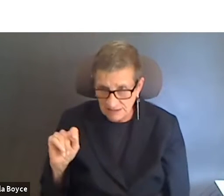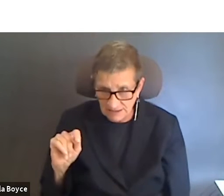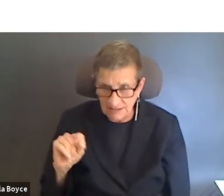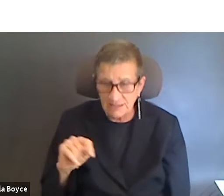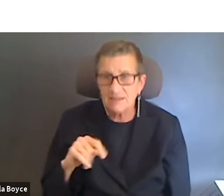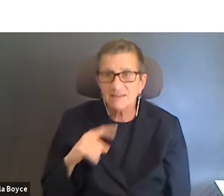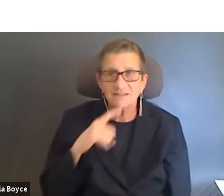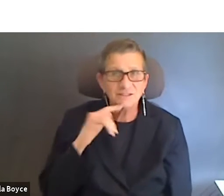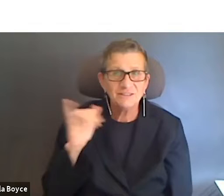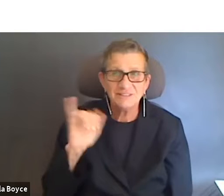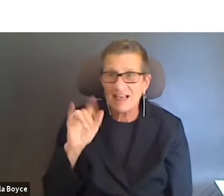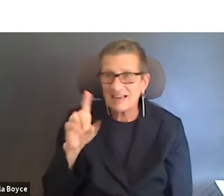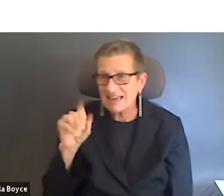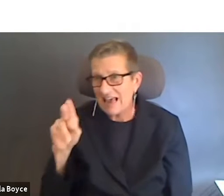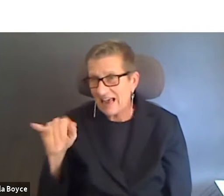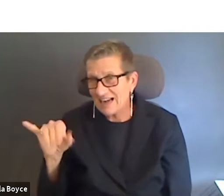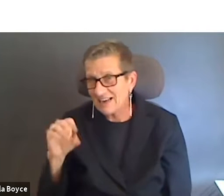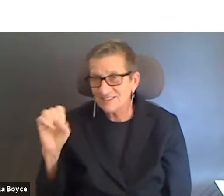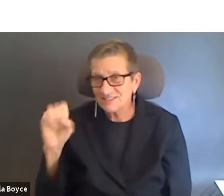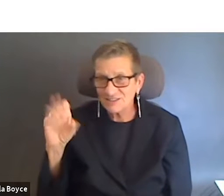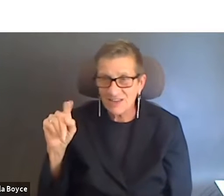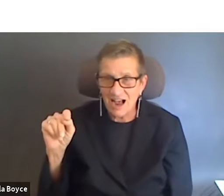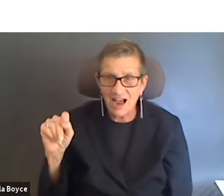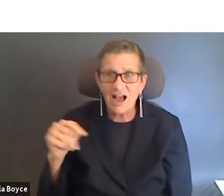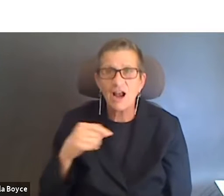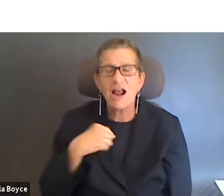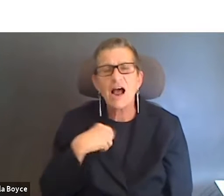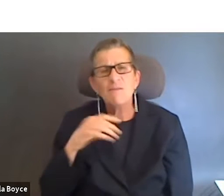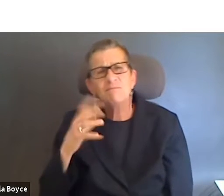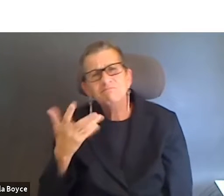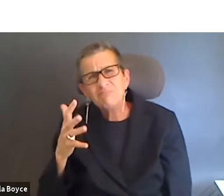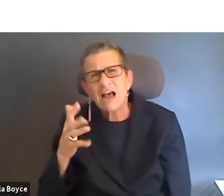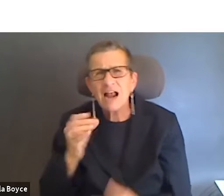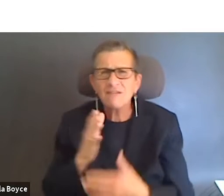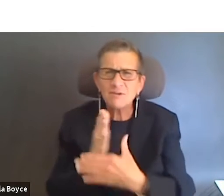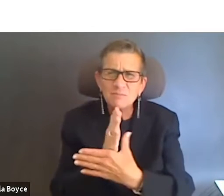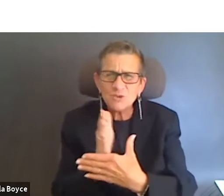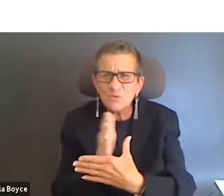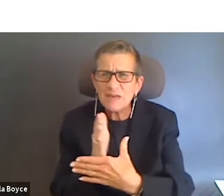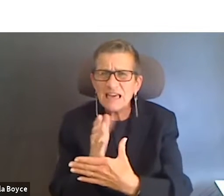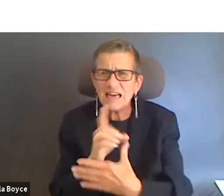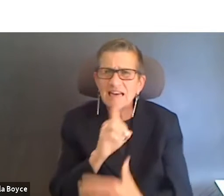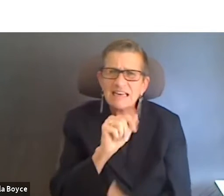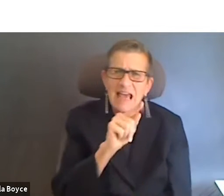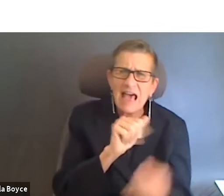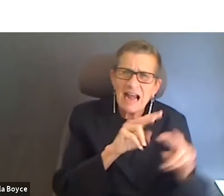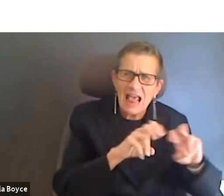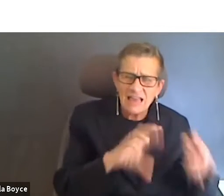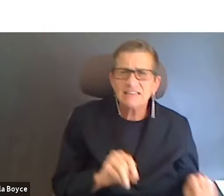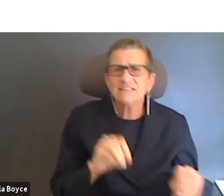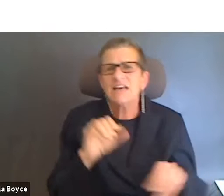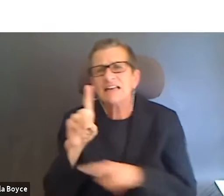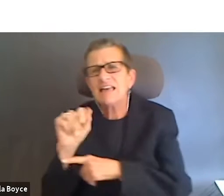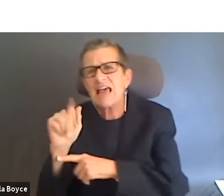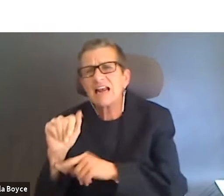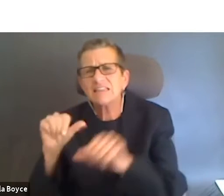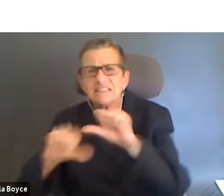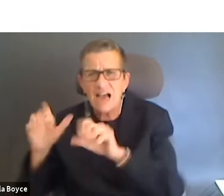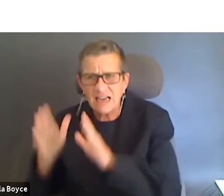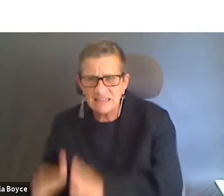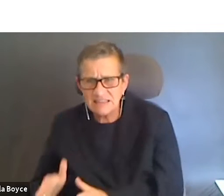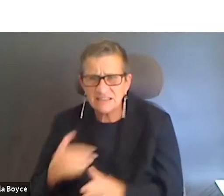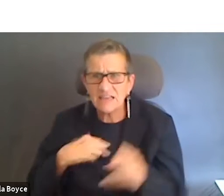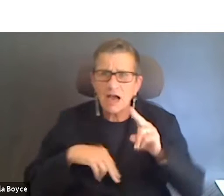like Danny and Scott. I am kind of an in-between of a data analyst and data scientist. I